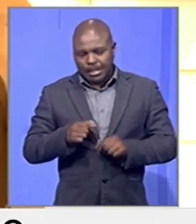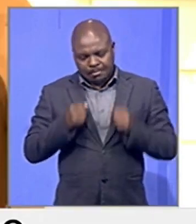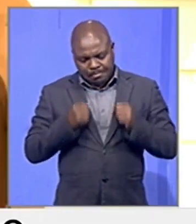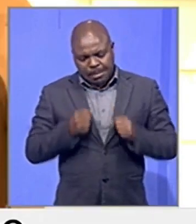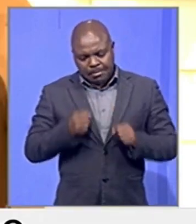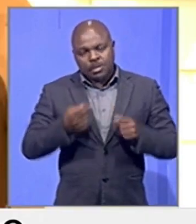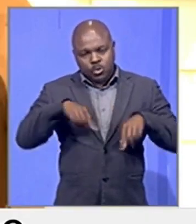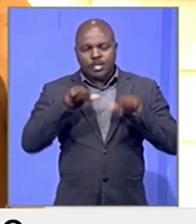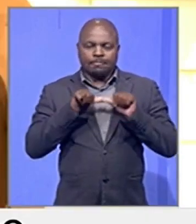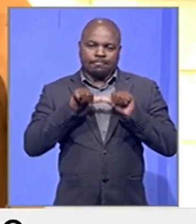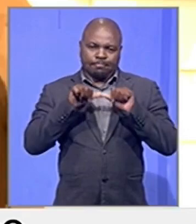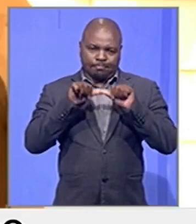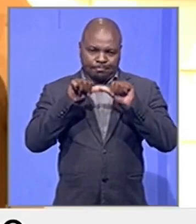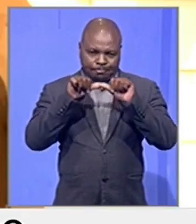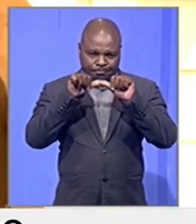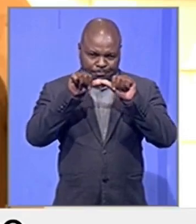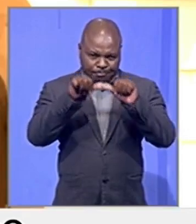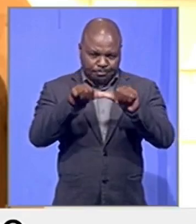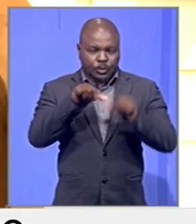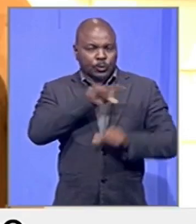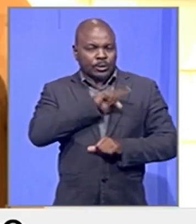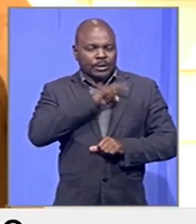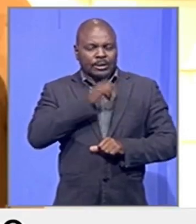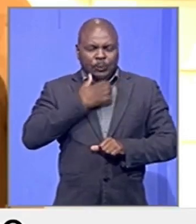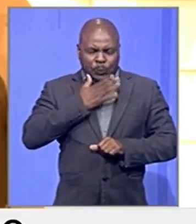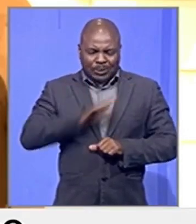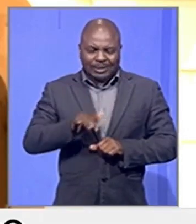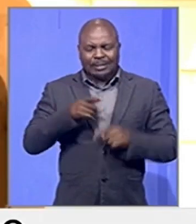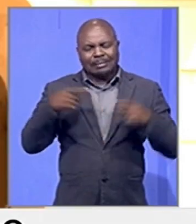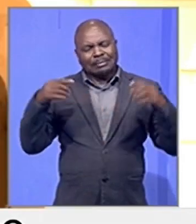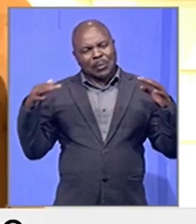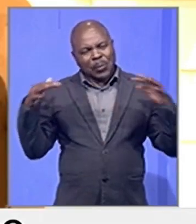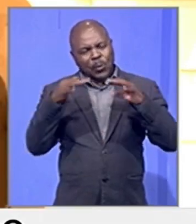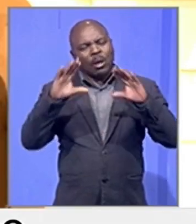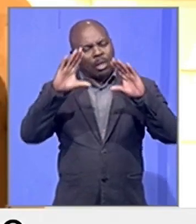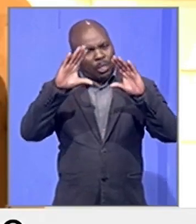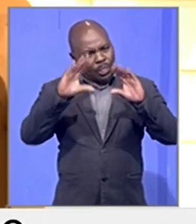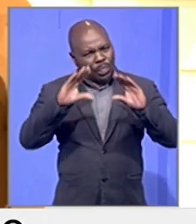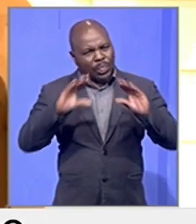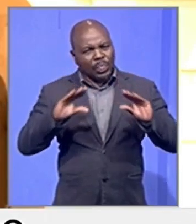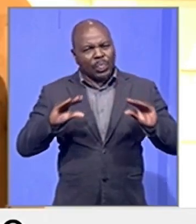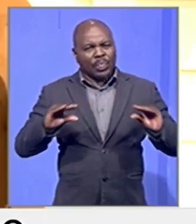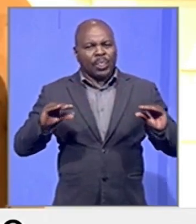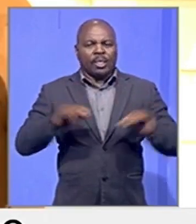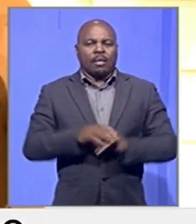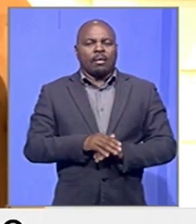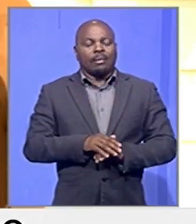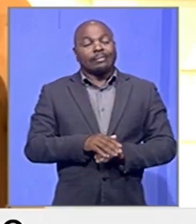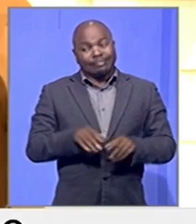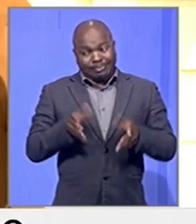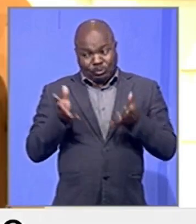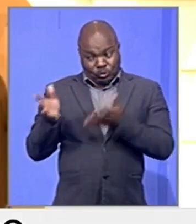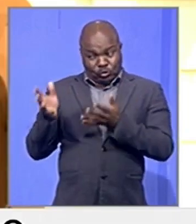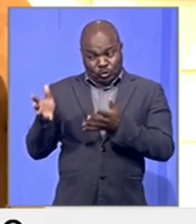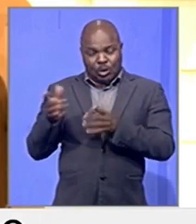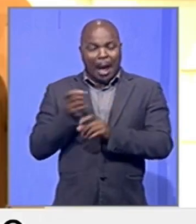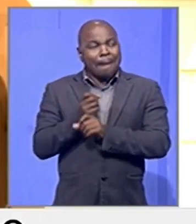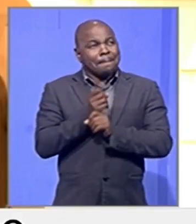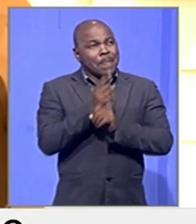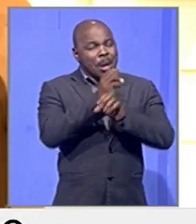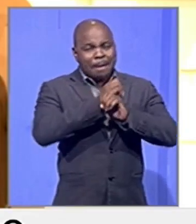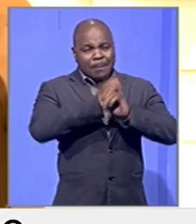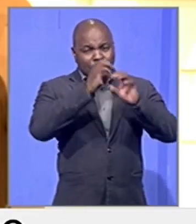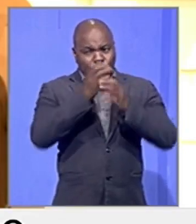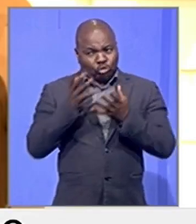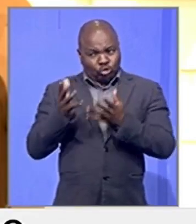from continuing to call for de-escalation. It is precisely this type of